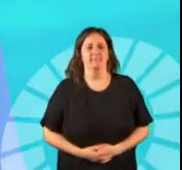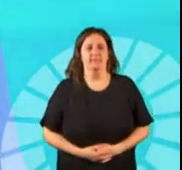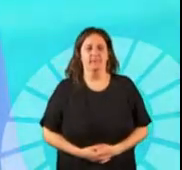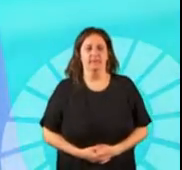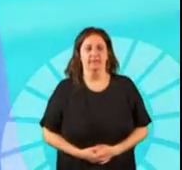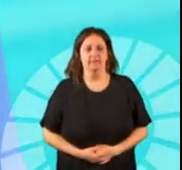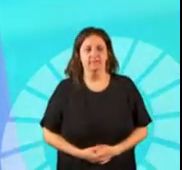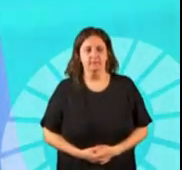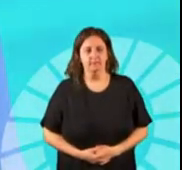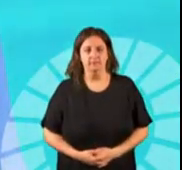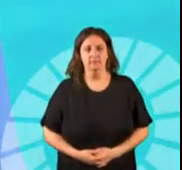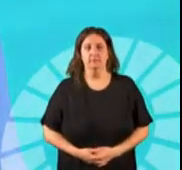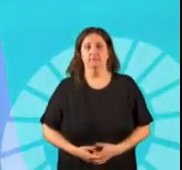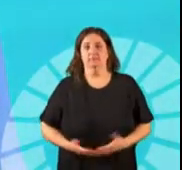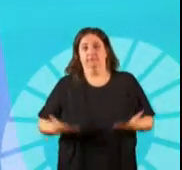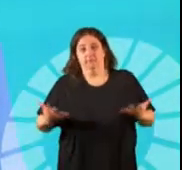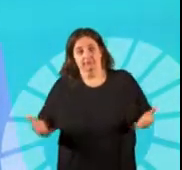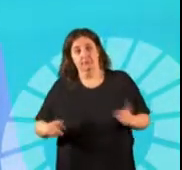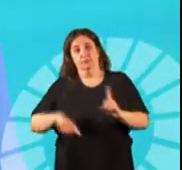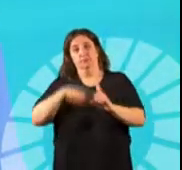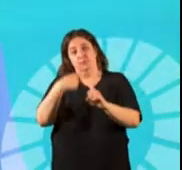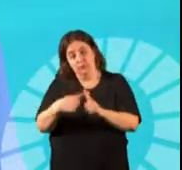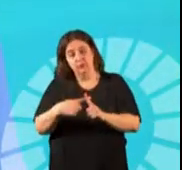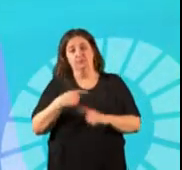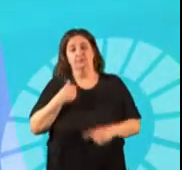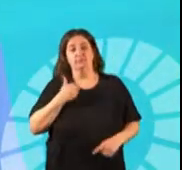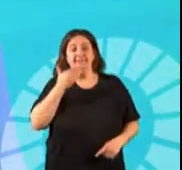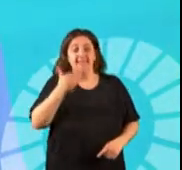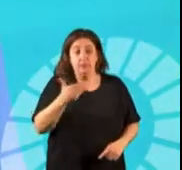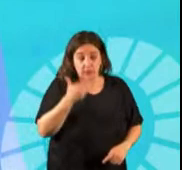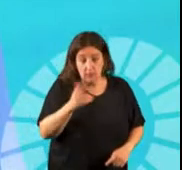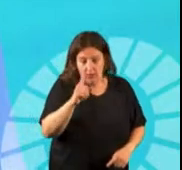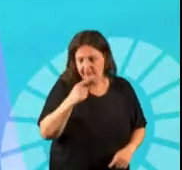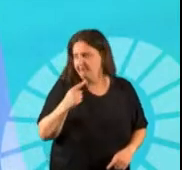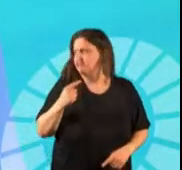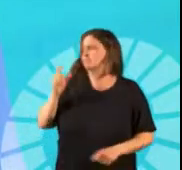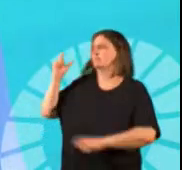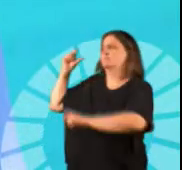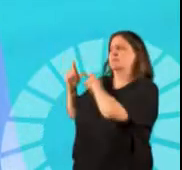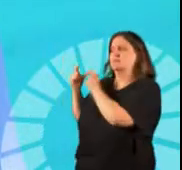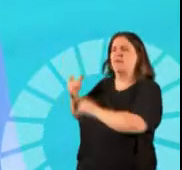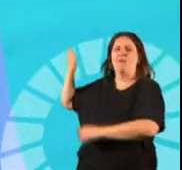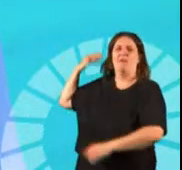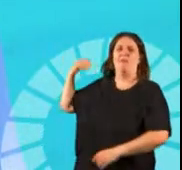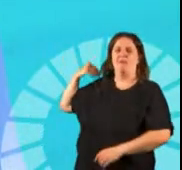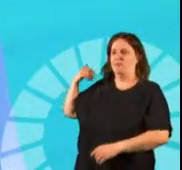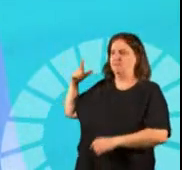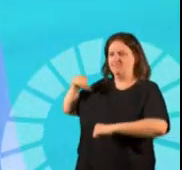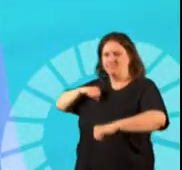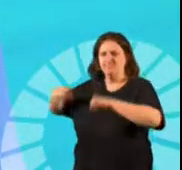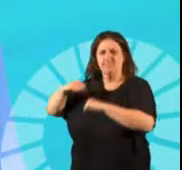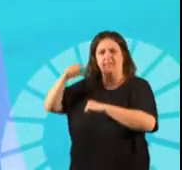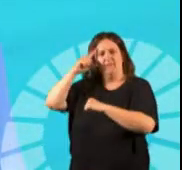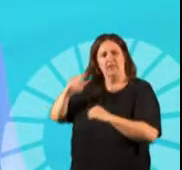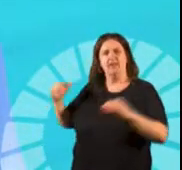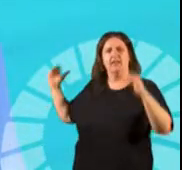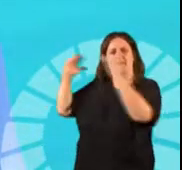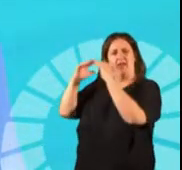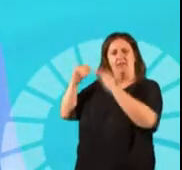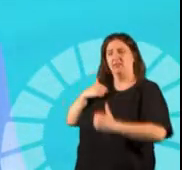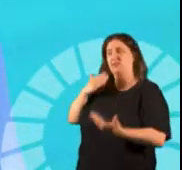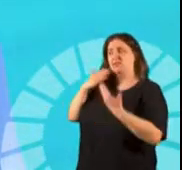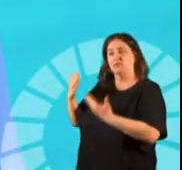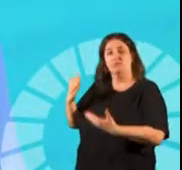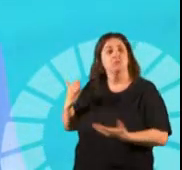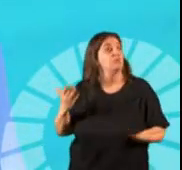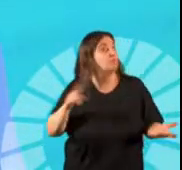fought for equality. We wouldn't be here without your work. We need everyone on board in our efforts,